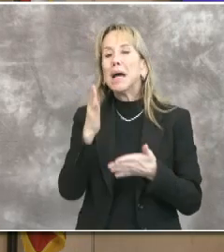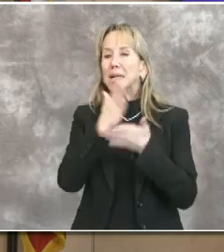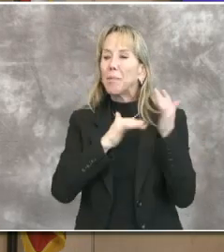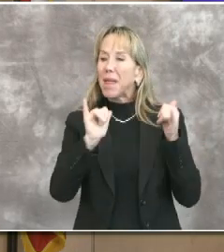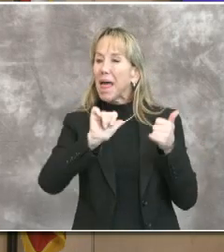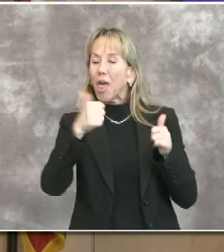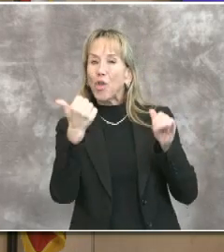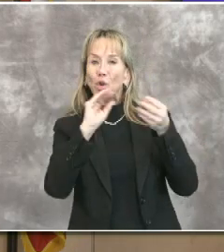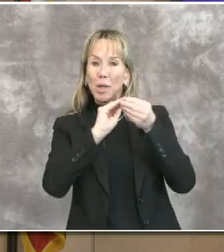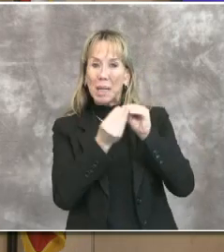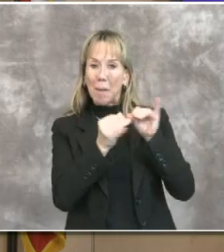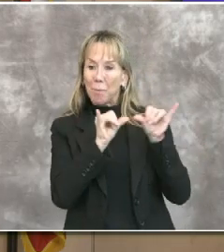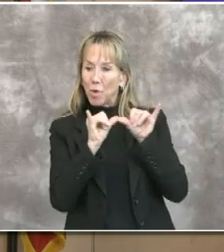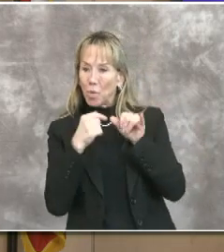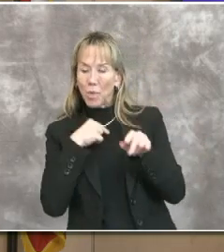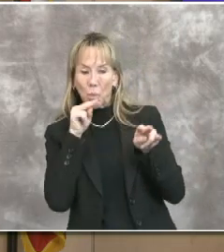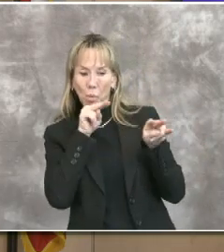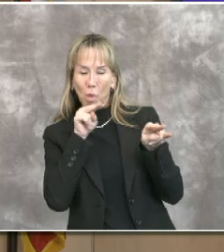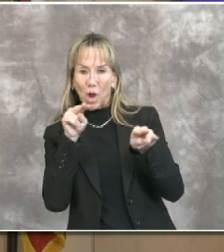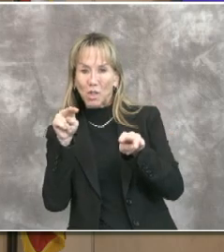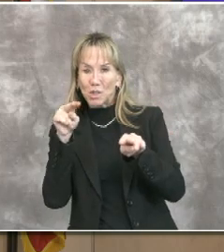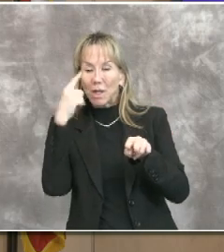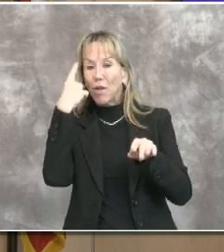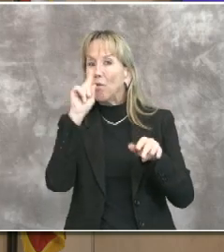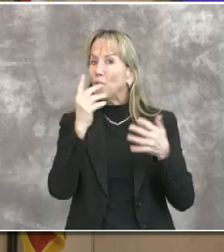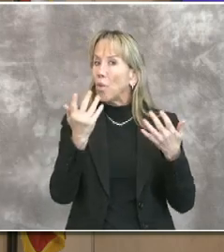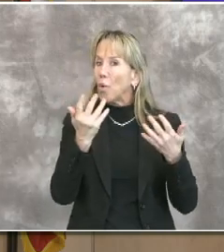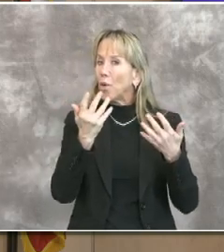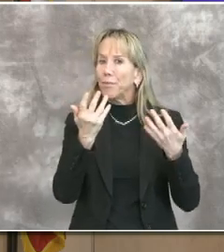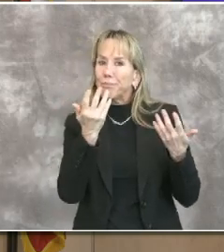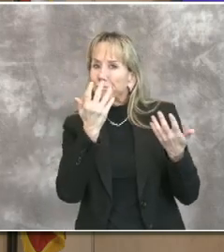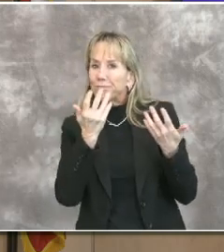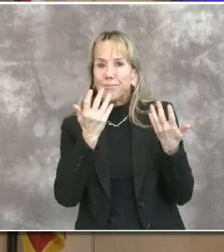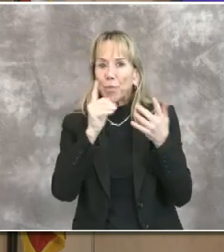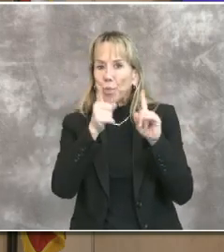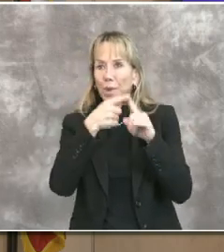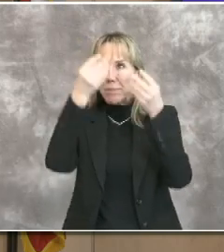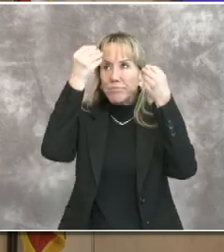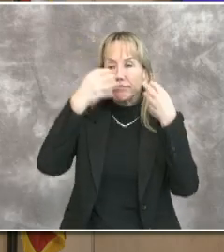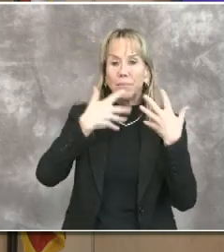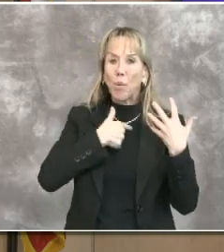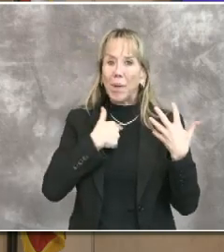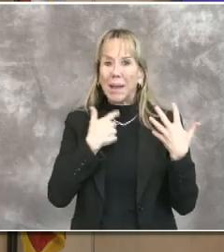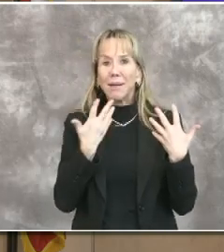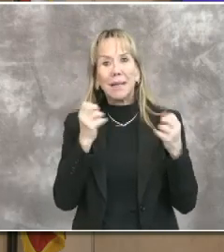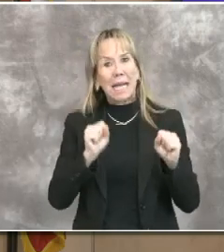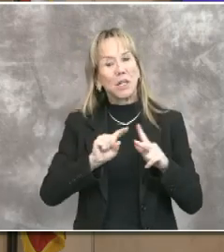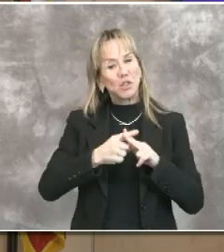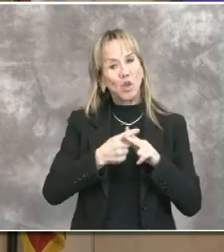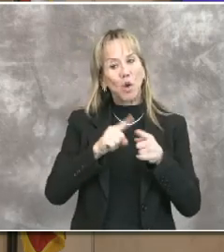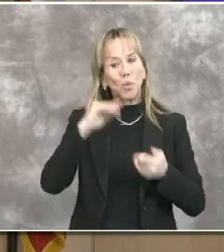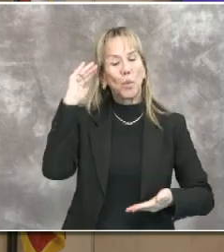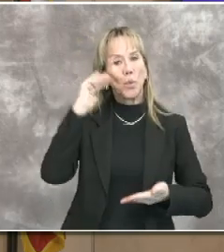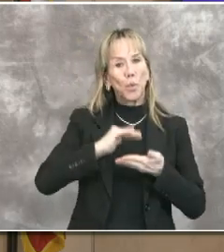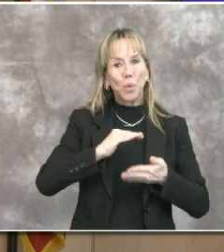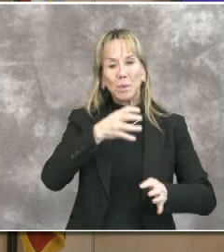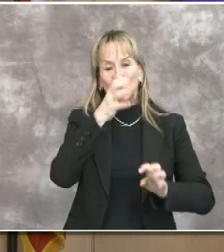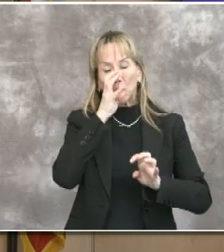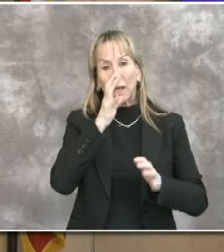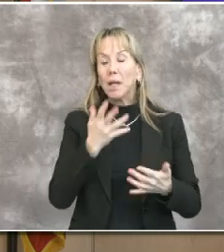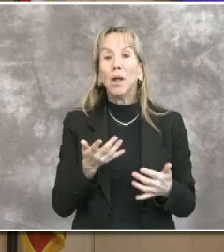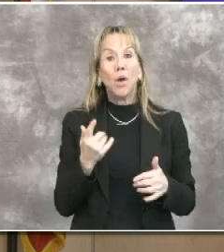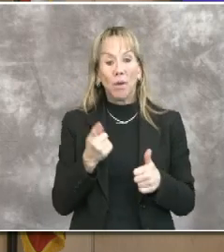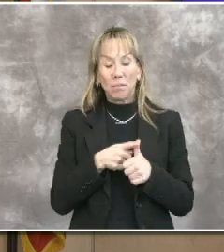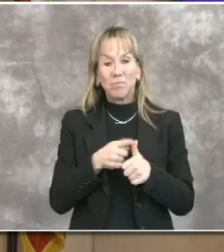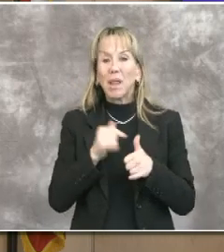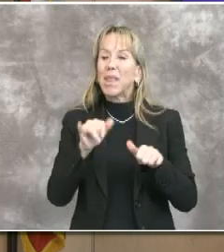that we're most closely monitoring in terms of telling us at what position we're ready to start coming out, that being percentage of tests daily that are